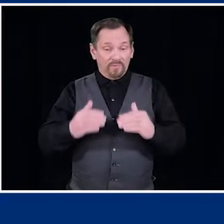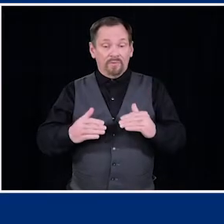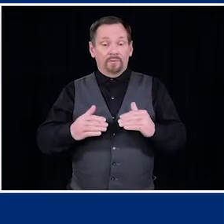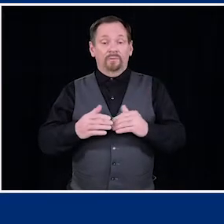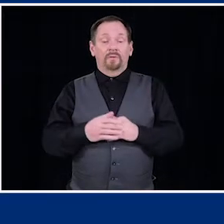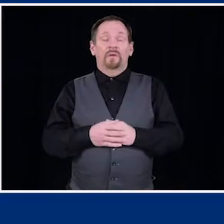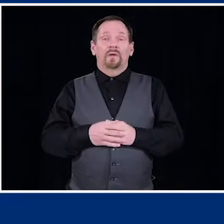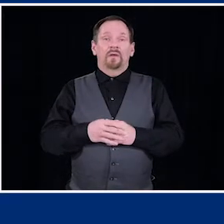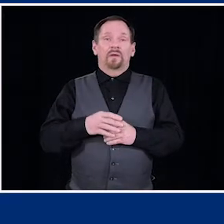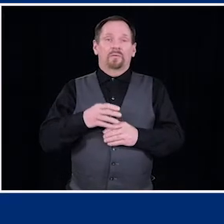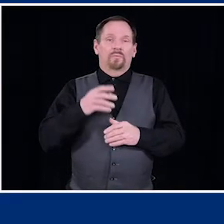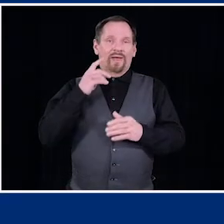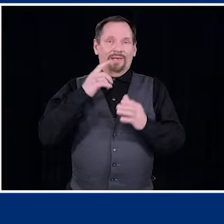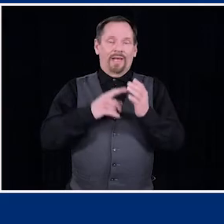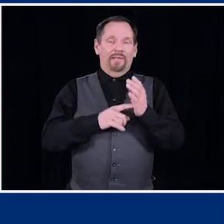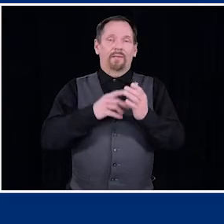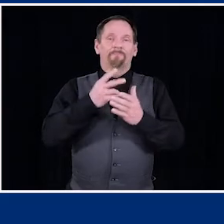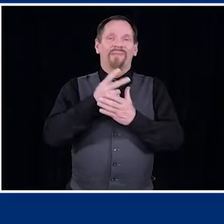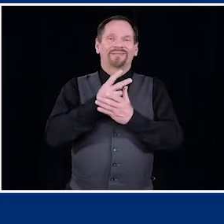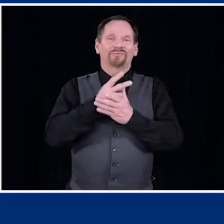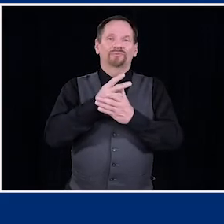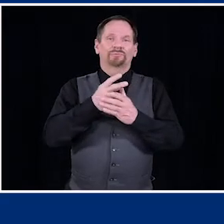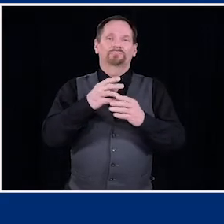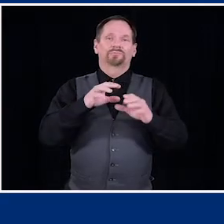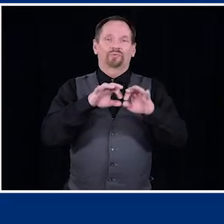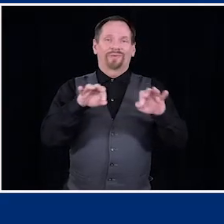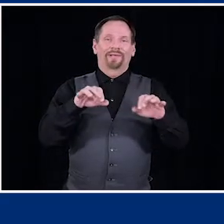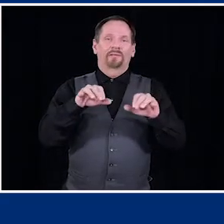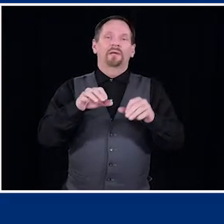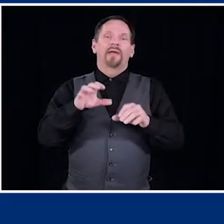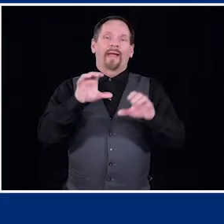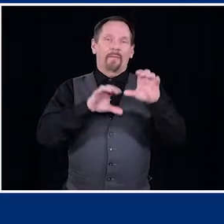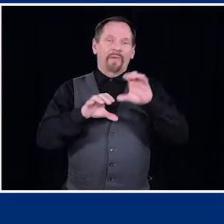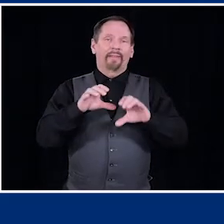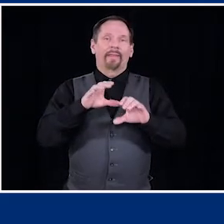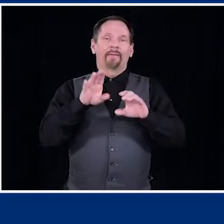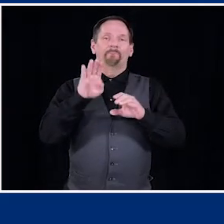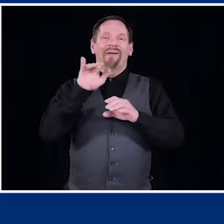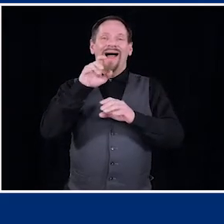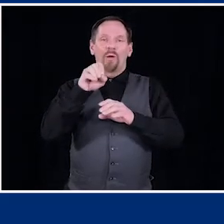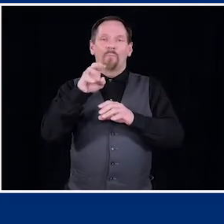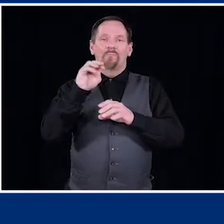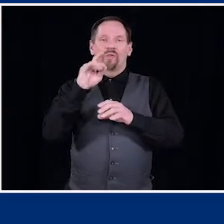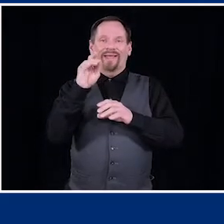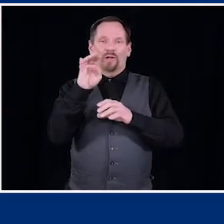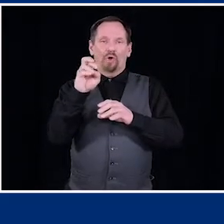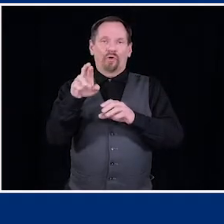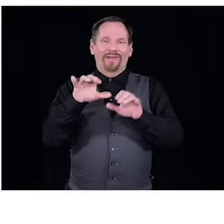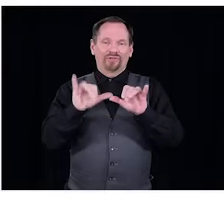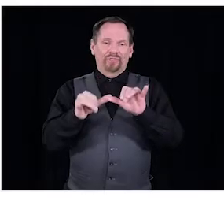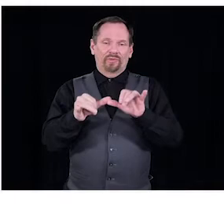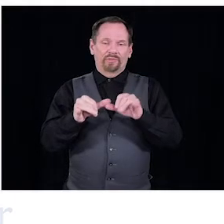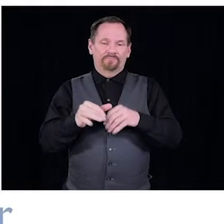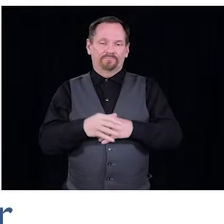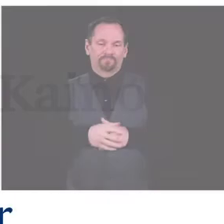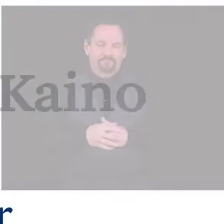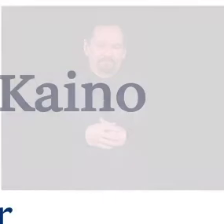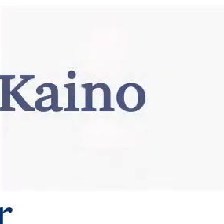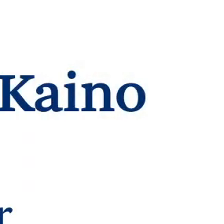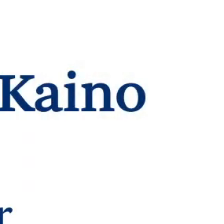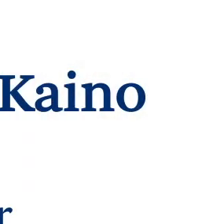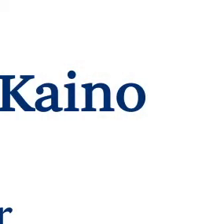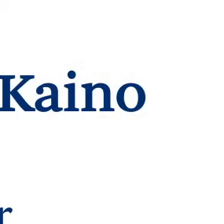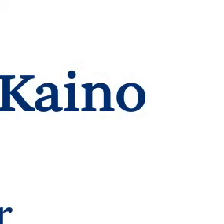Now we will proceed with the recognizing of the master's degrees in chemical and biomolecular engineering.